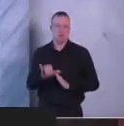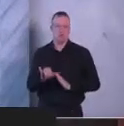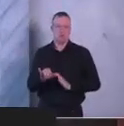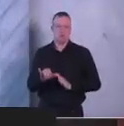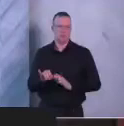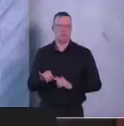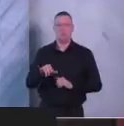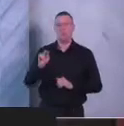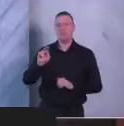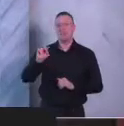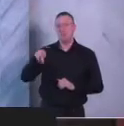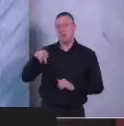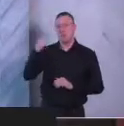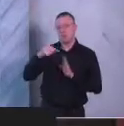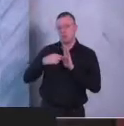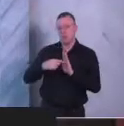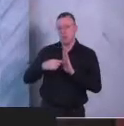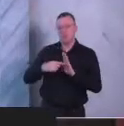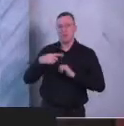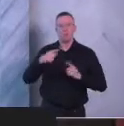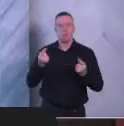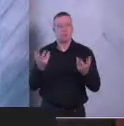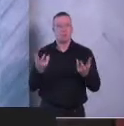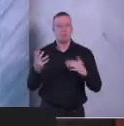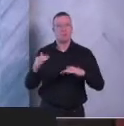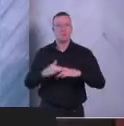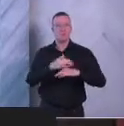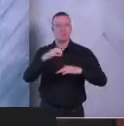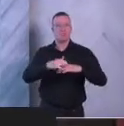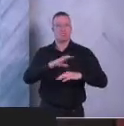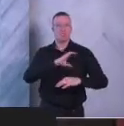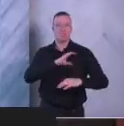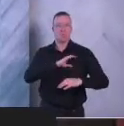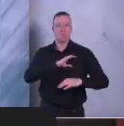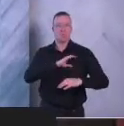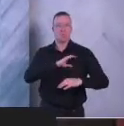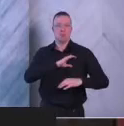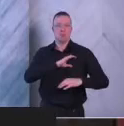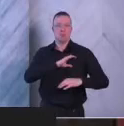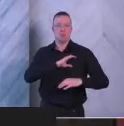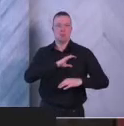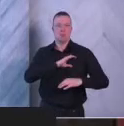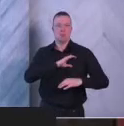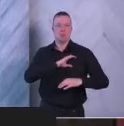for example, we will have Indigenous police Indigenous communities.